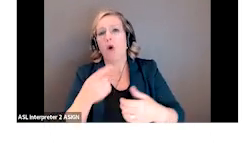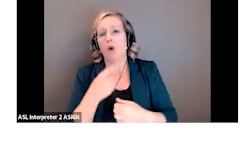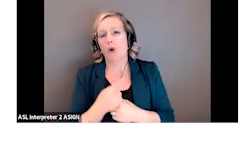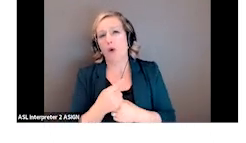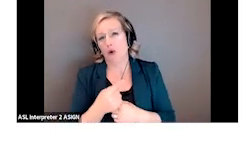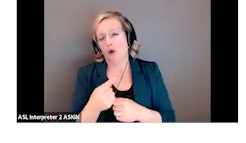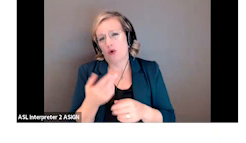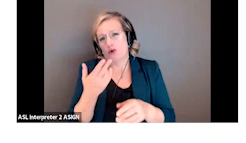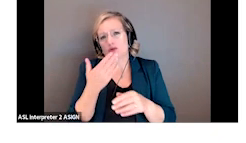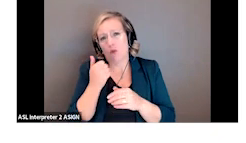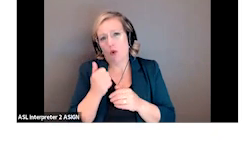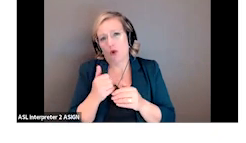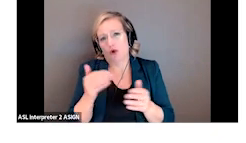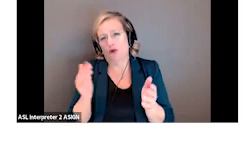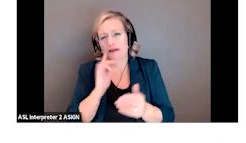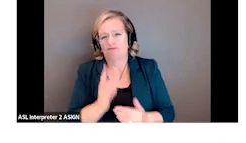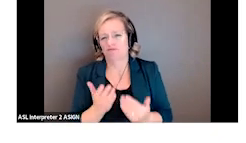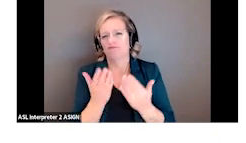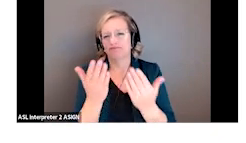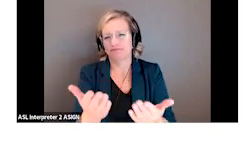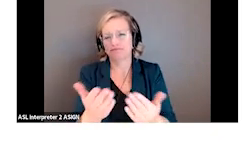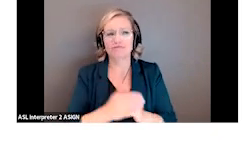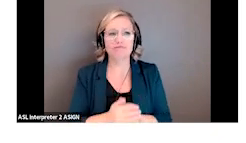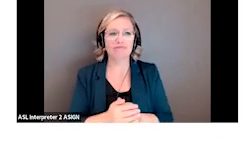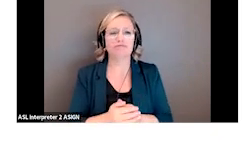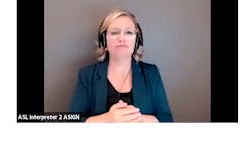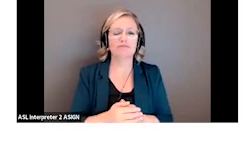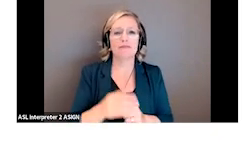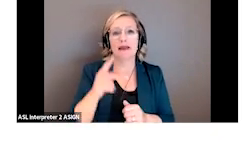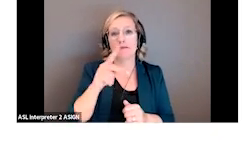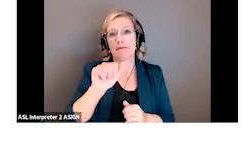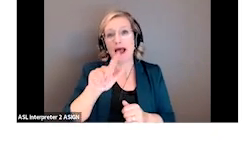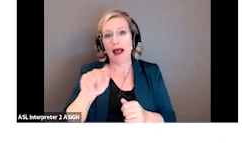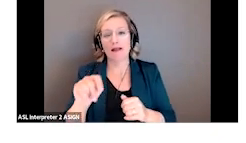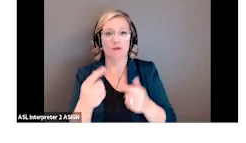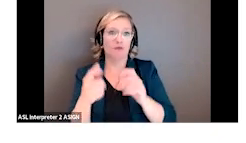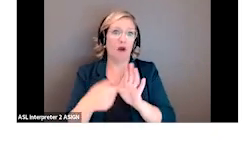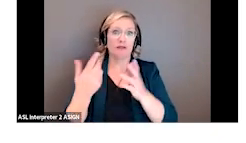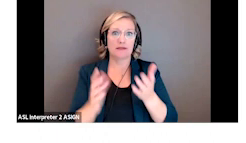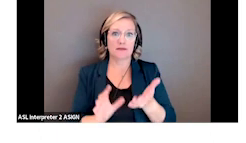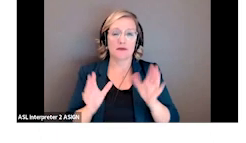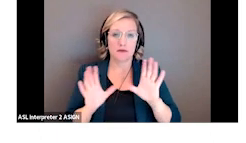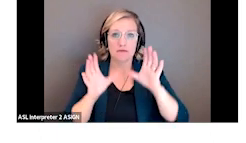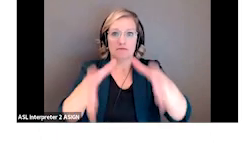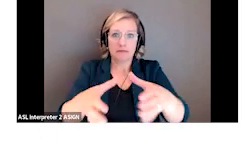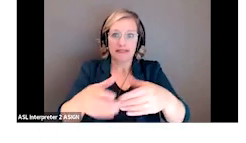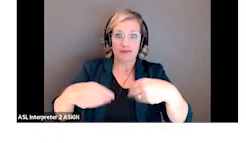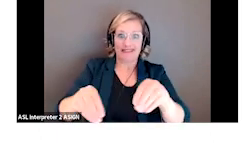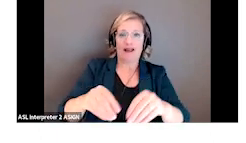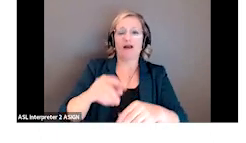and we do that monthly perhaps, but just realizing that there may be some fees that we have to address and include as part of your profitability